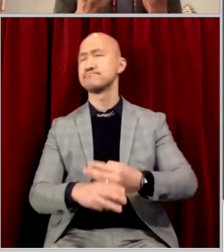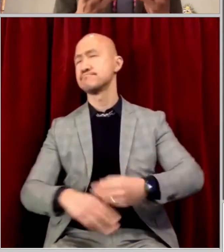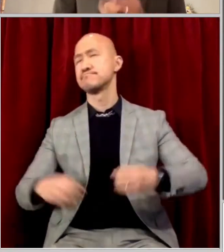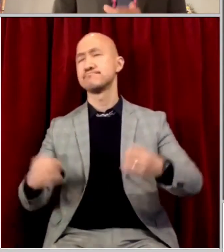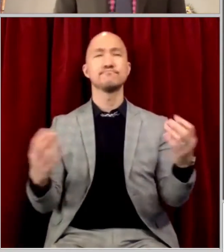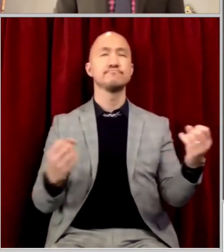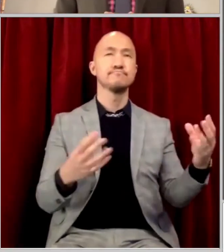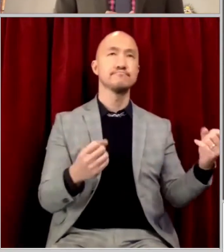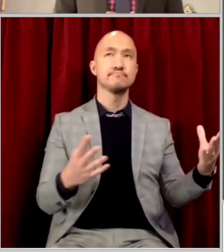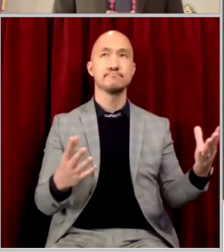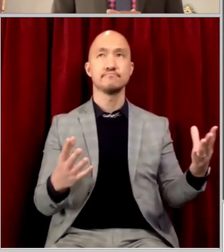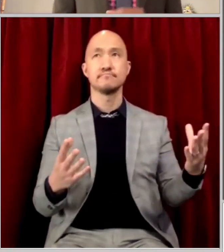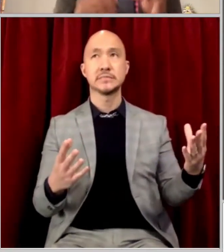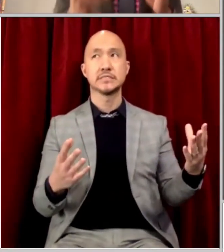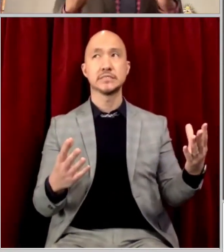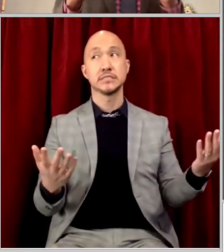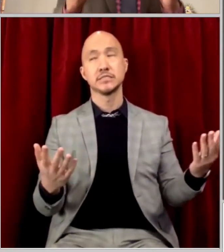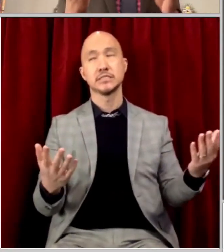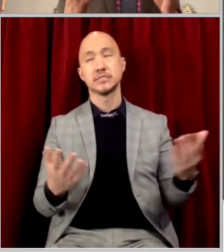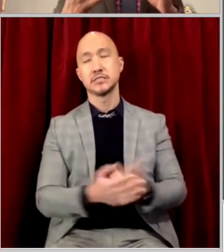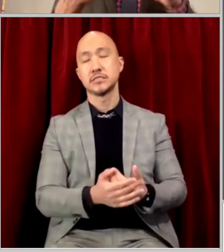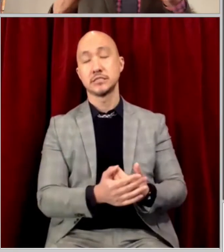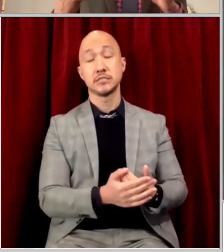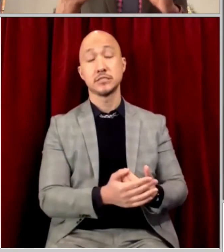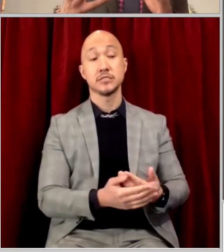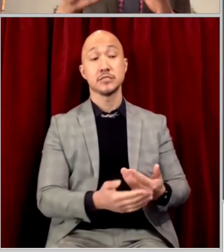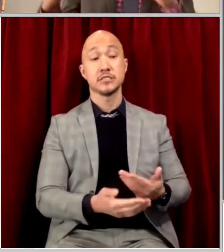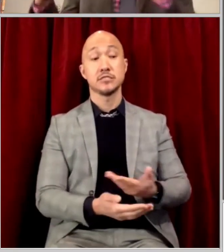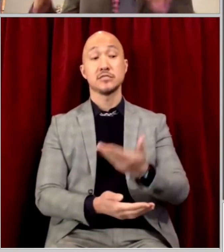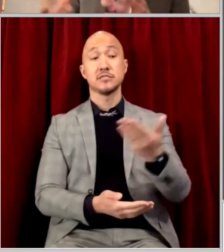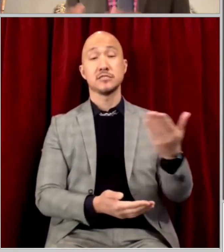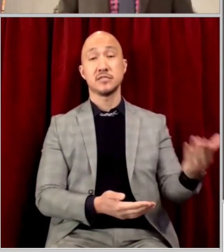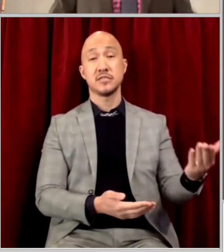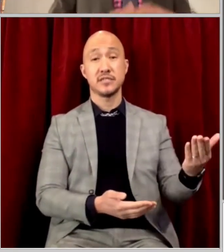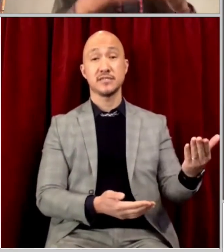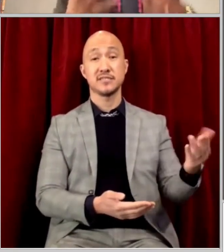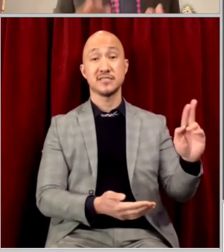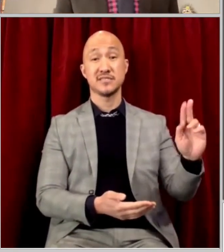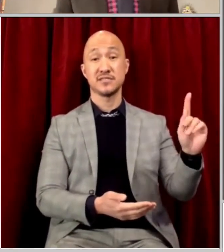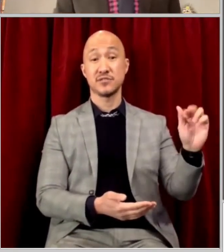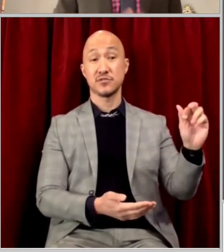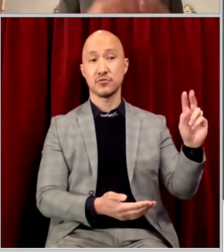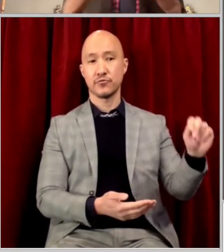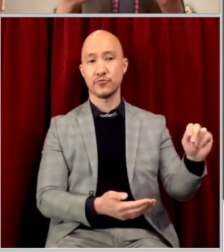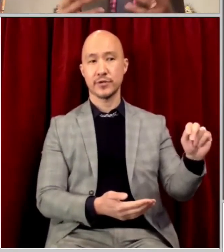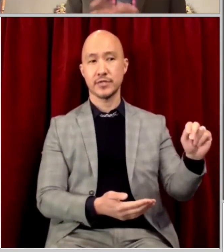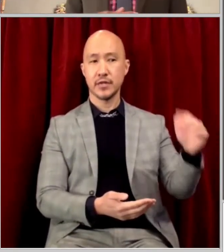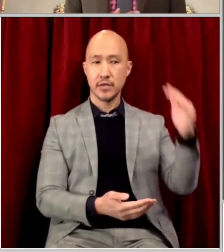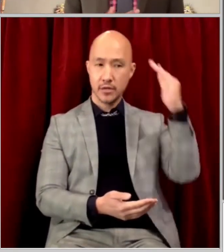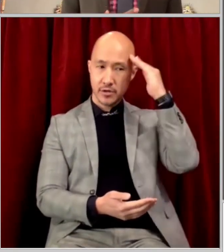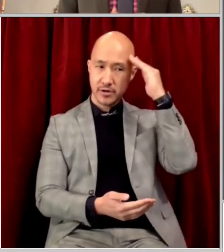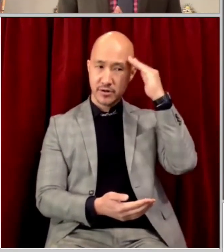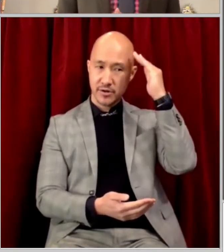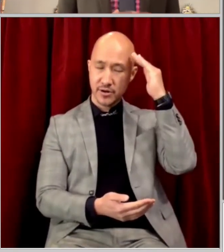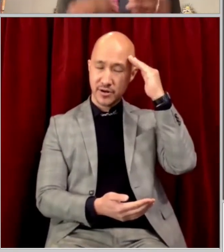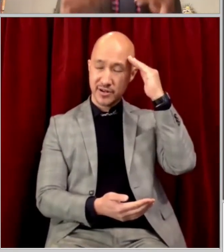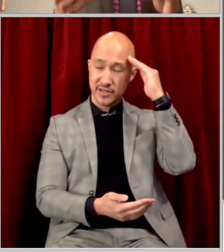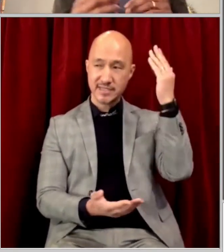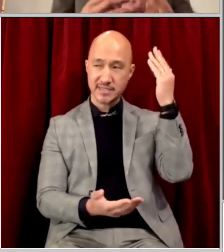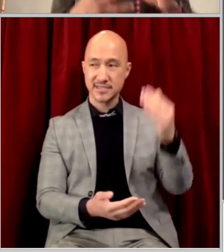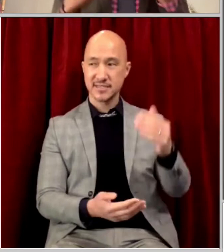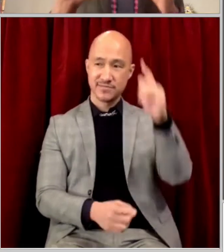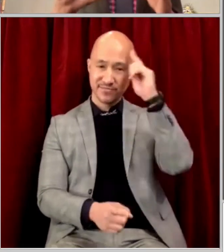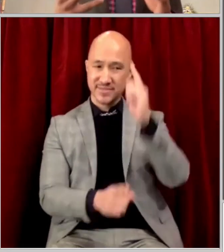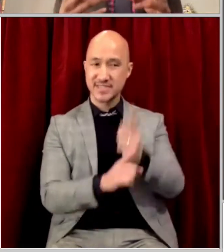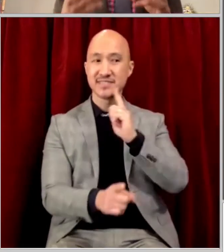little bit closer to us. Father, members that we have sat with, that we ate with, that we fellowshiped with, Lord, are